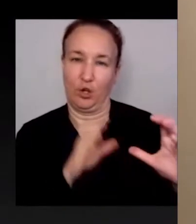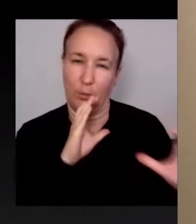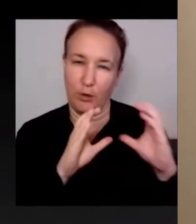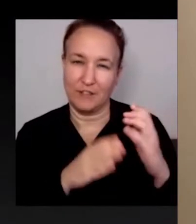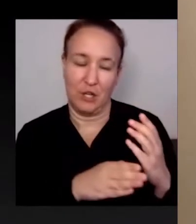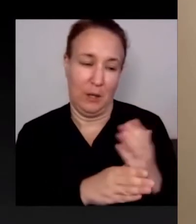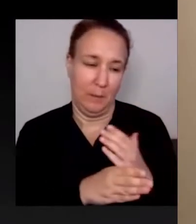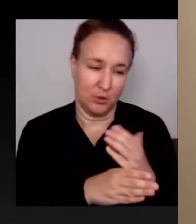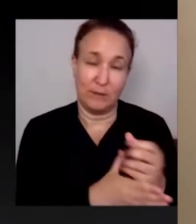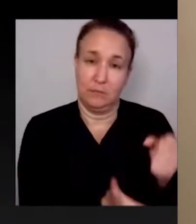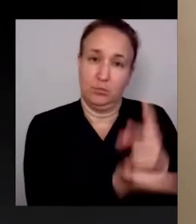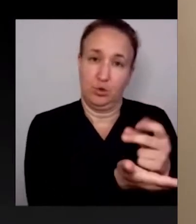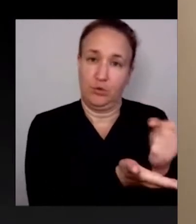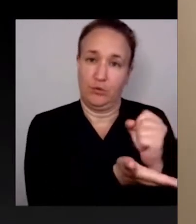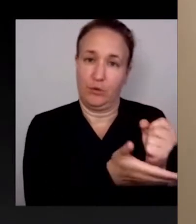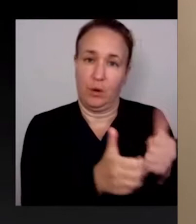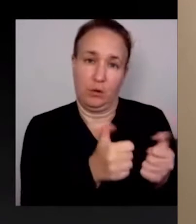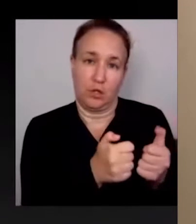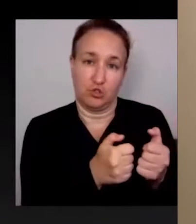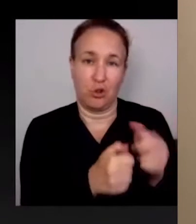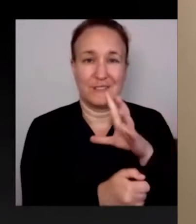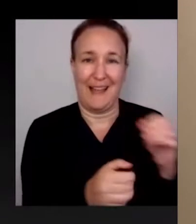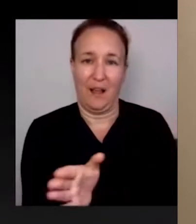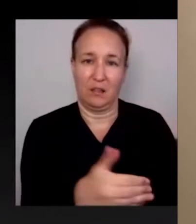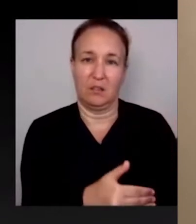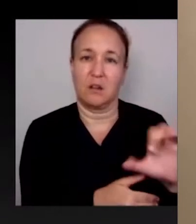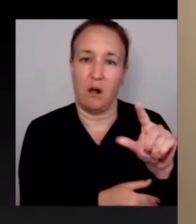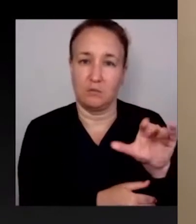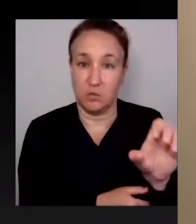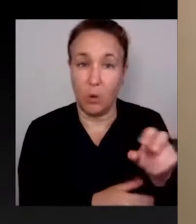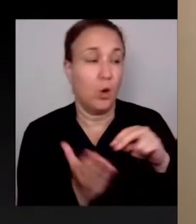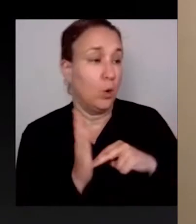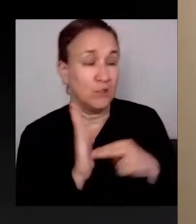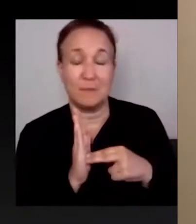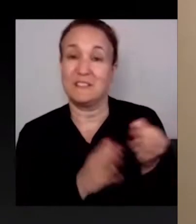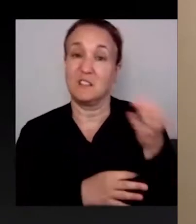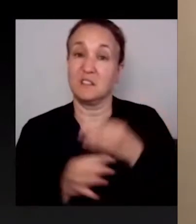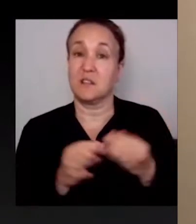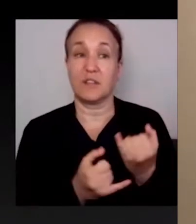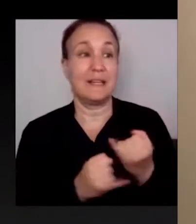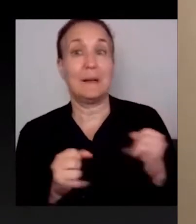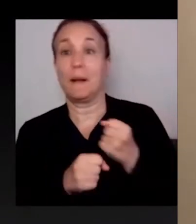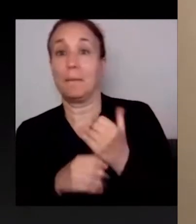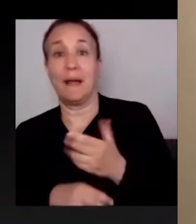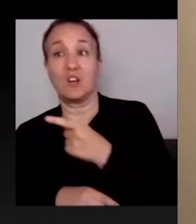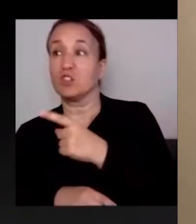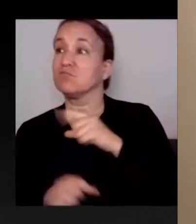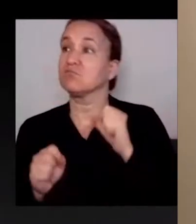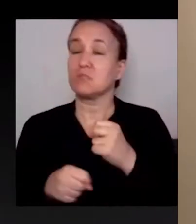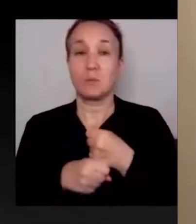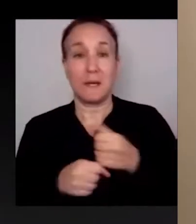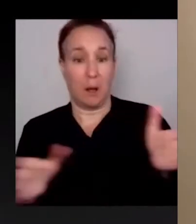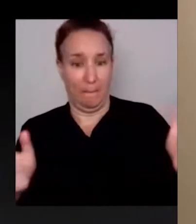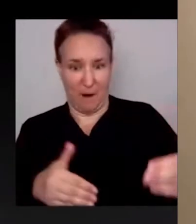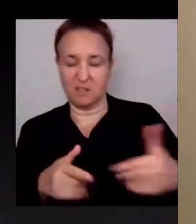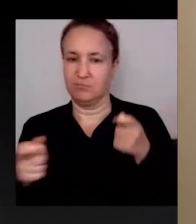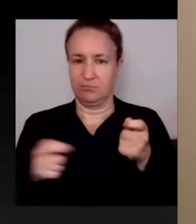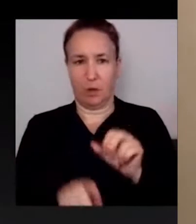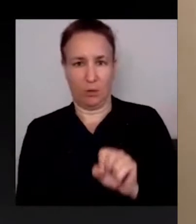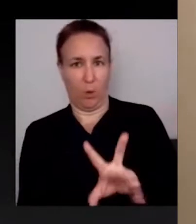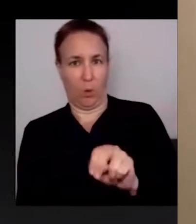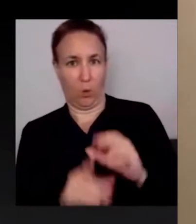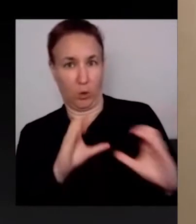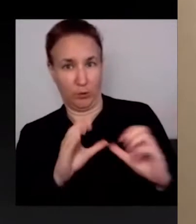approved controllers in the console. So this means instead of an independent maker being able to make a box that handles its own communication with the